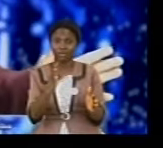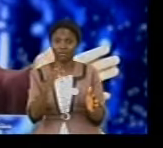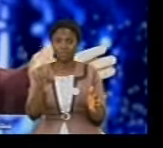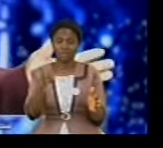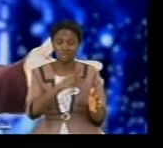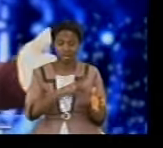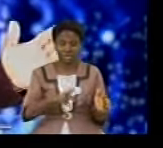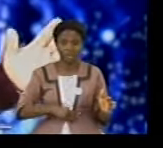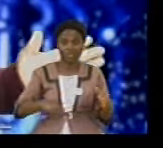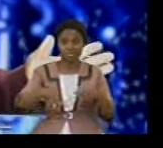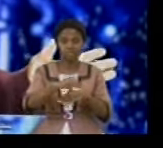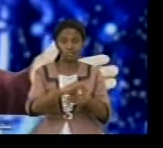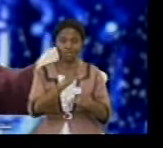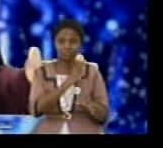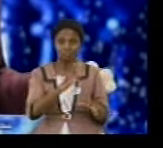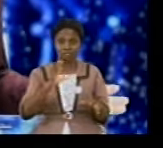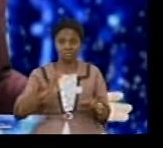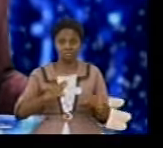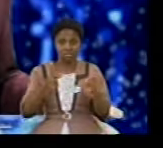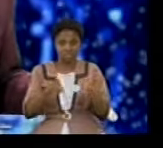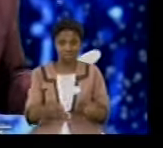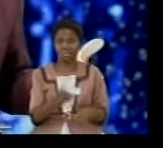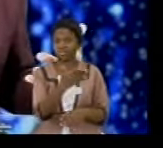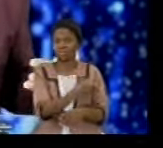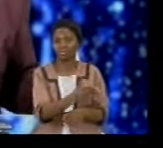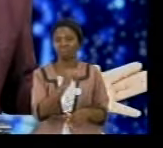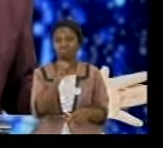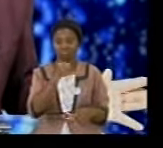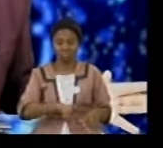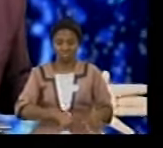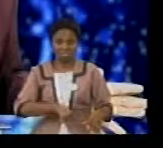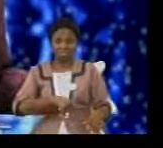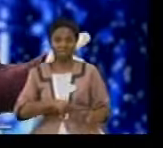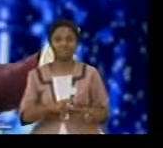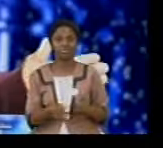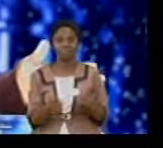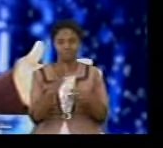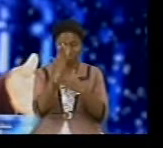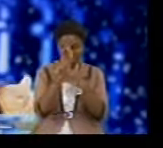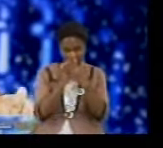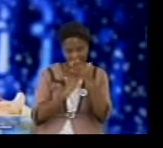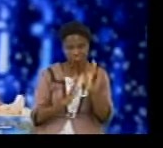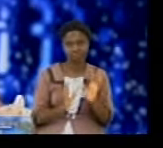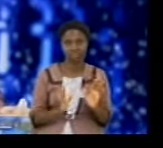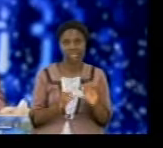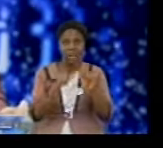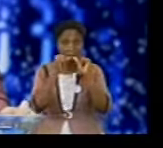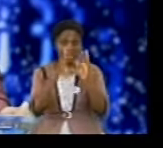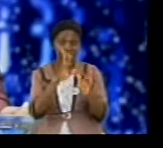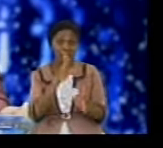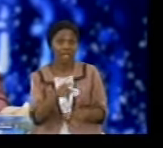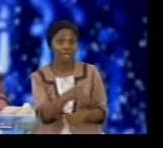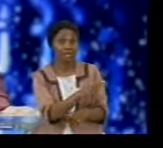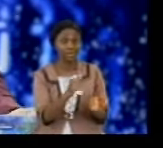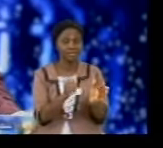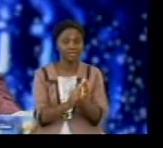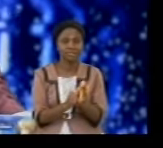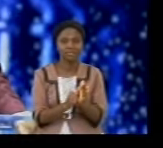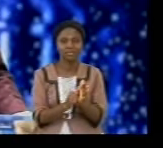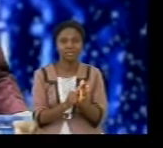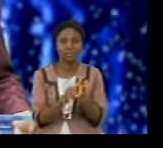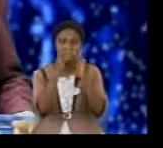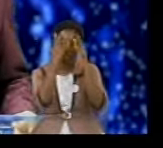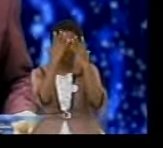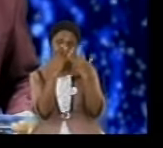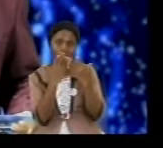poor in spirit, not arrogant, lowly, not proud. Blessed are they that mourn, for they shall